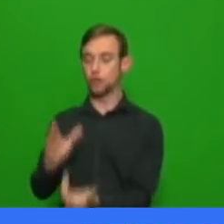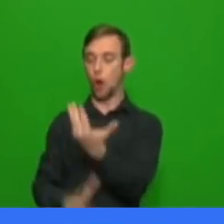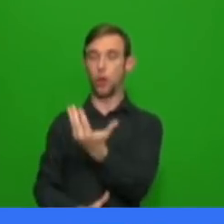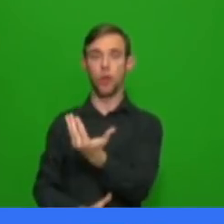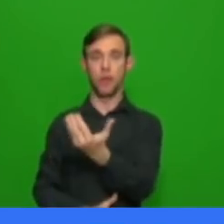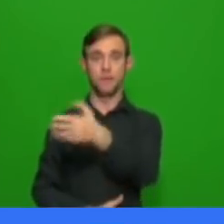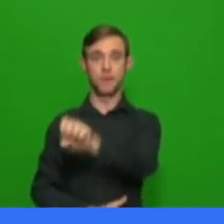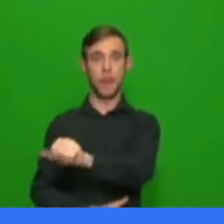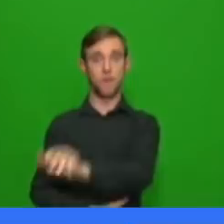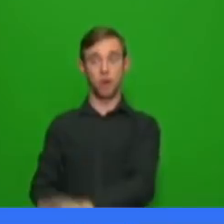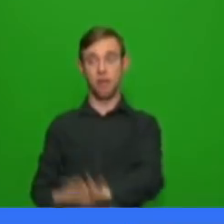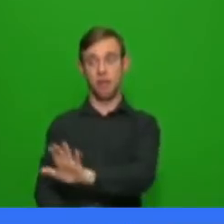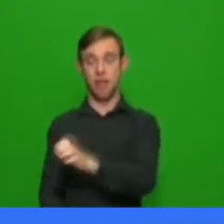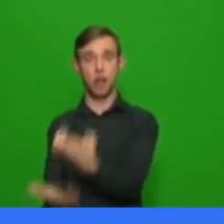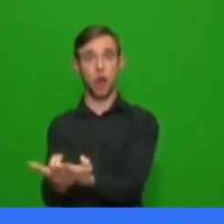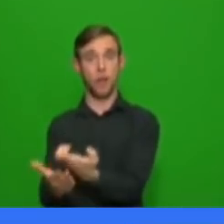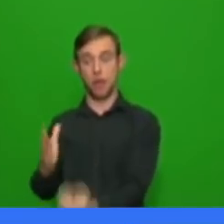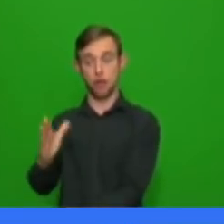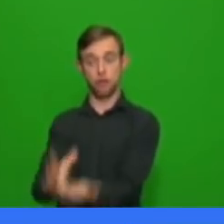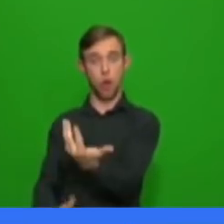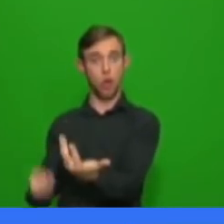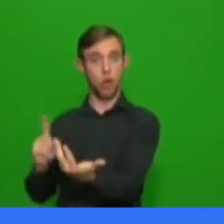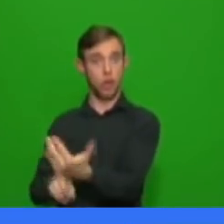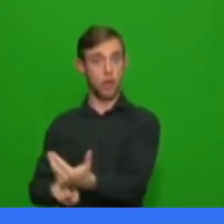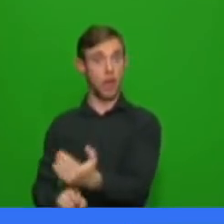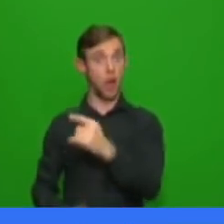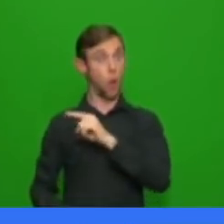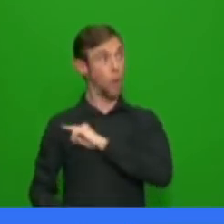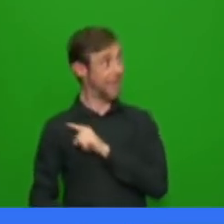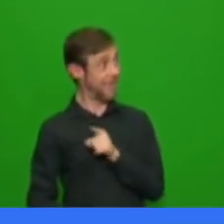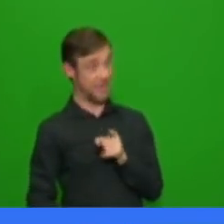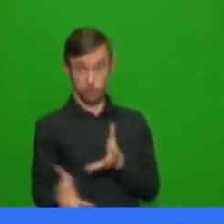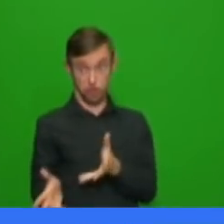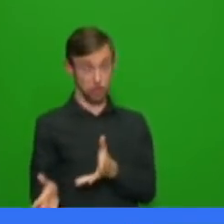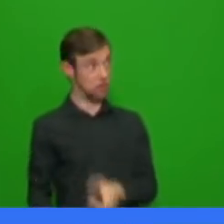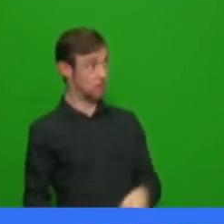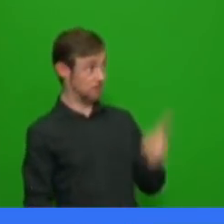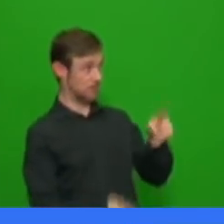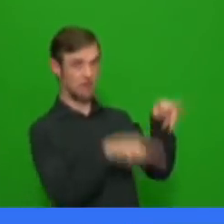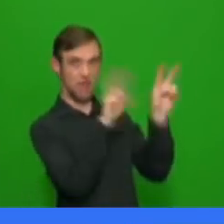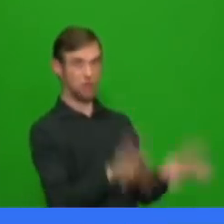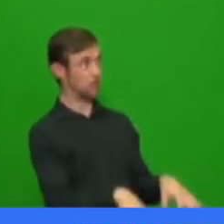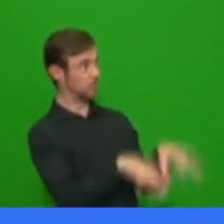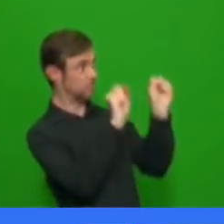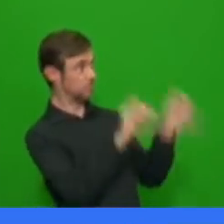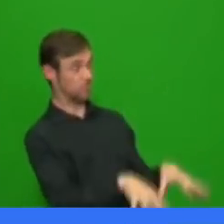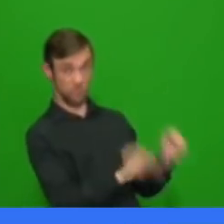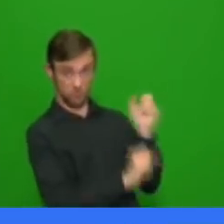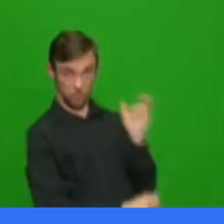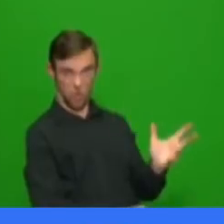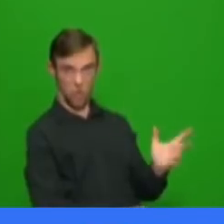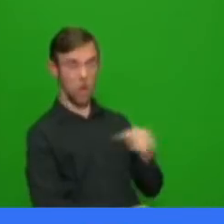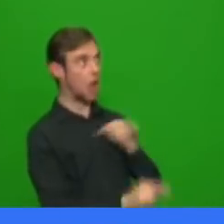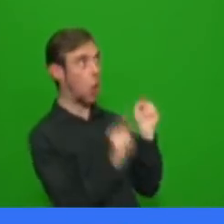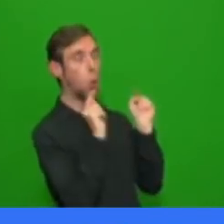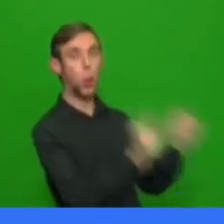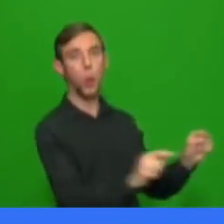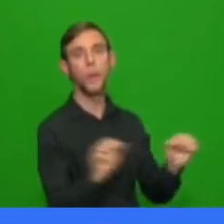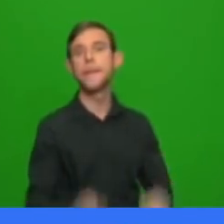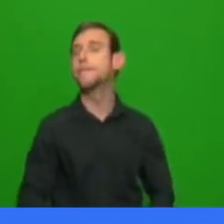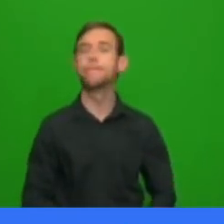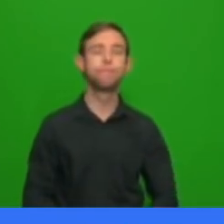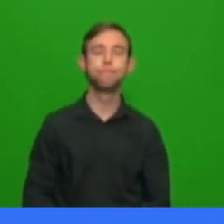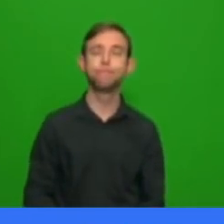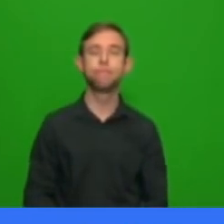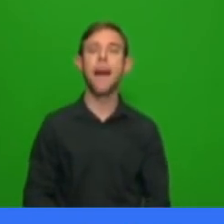growth. What we can say is what the impact of load shedding is on growth, and I think that we have dealt with that. It is a